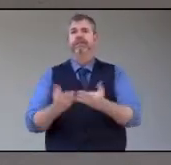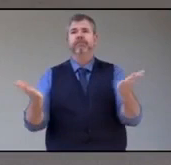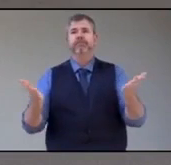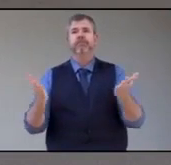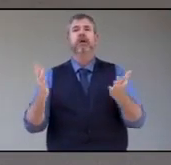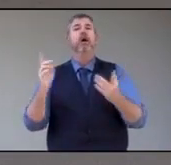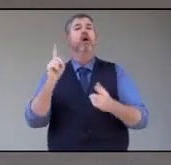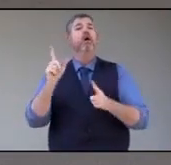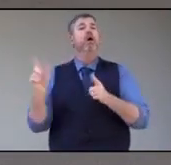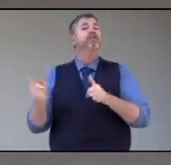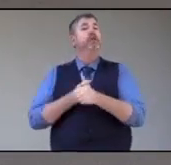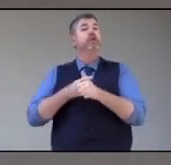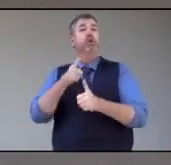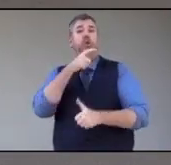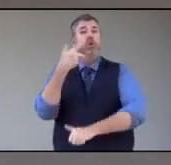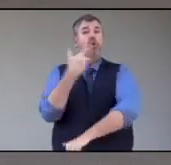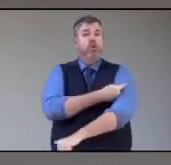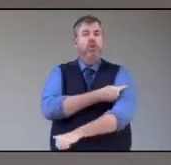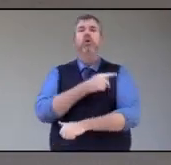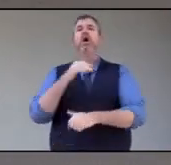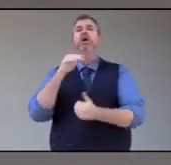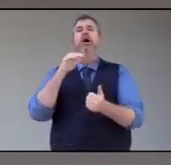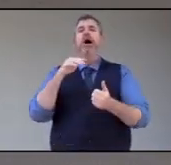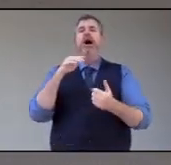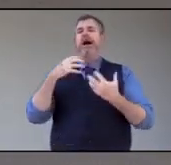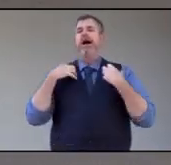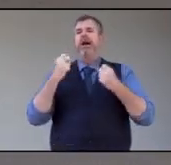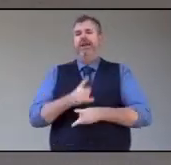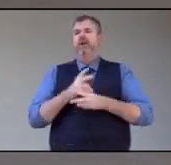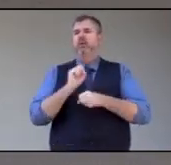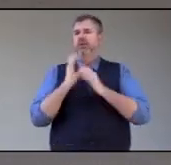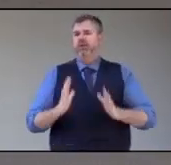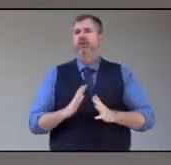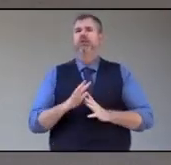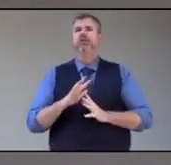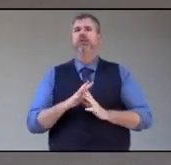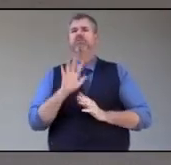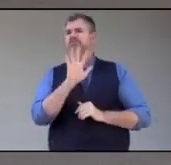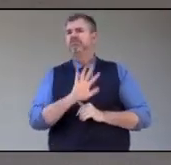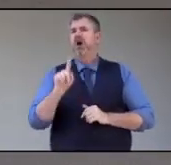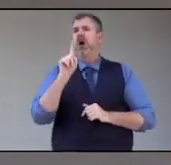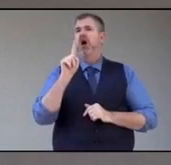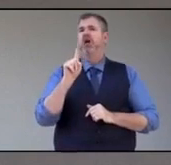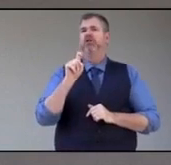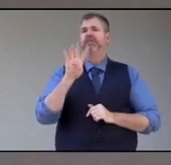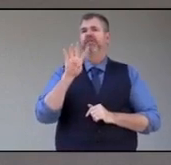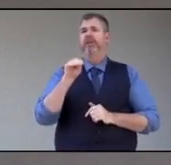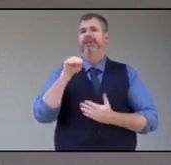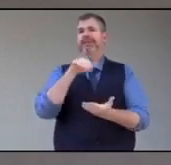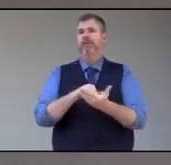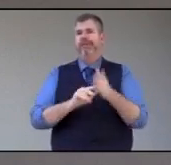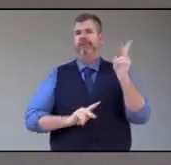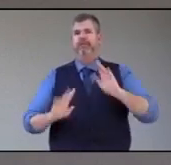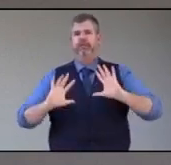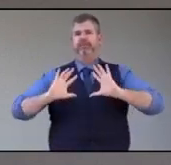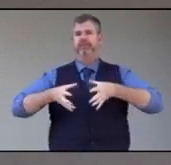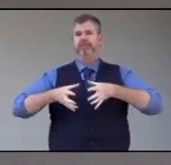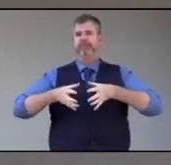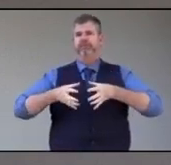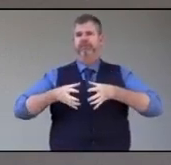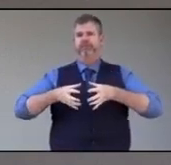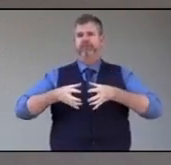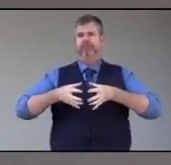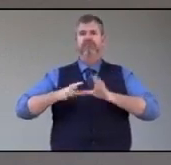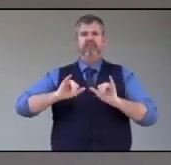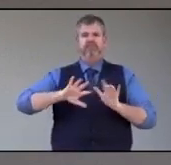community. And that's about 140,000 people, as we estimate. The other entity in phase 1A